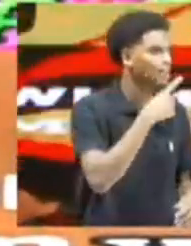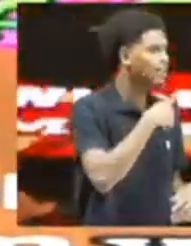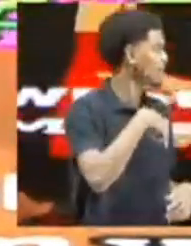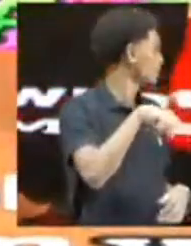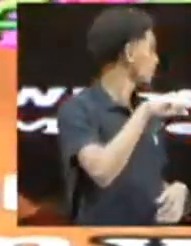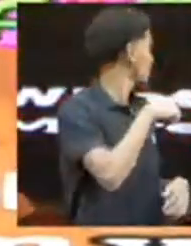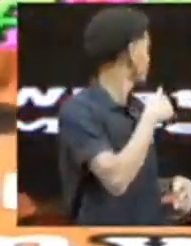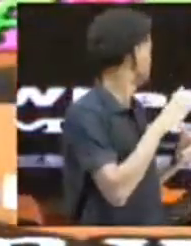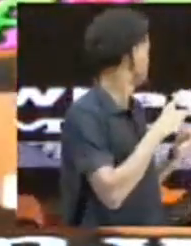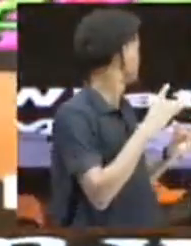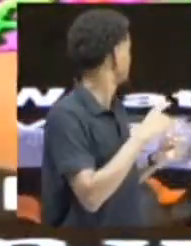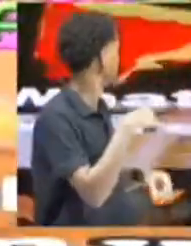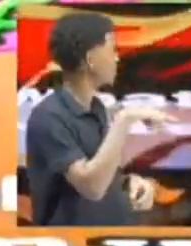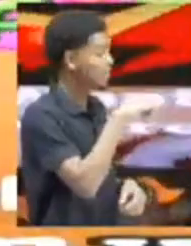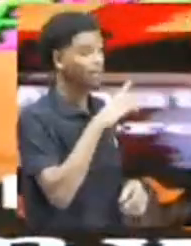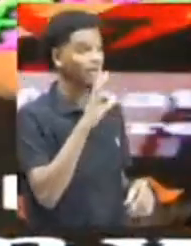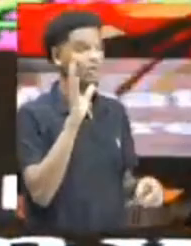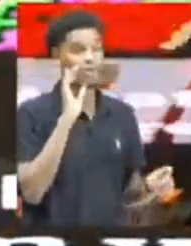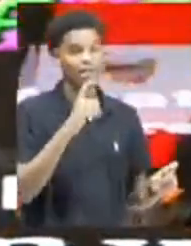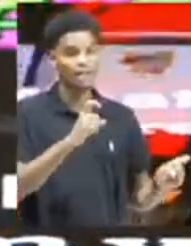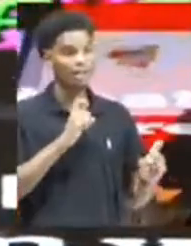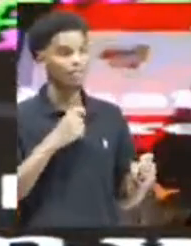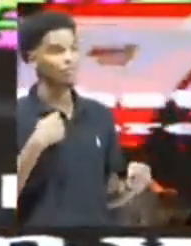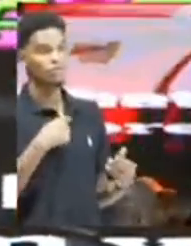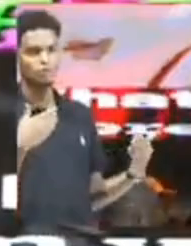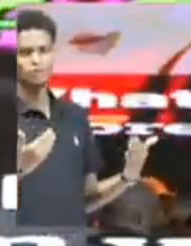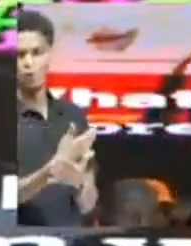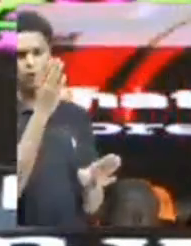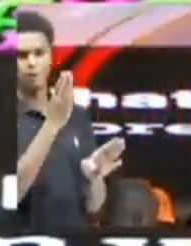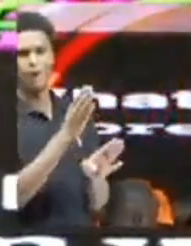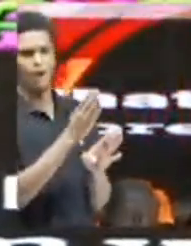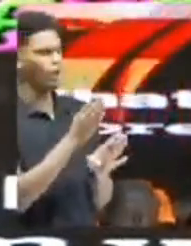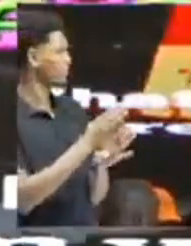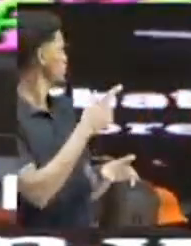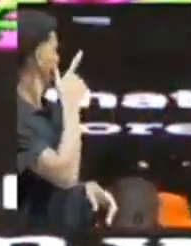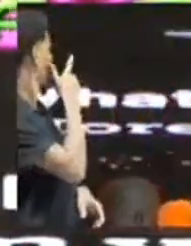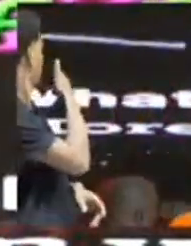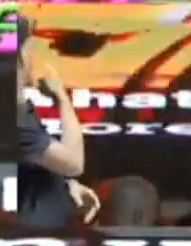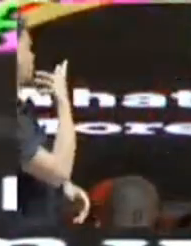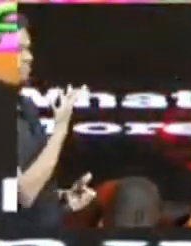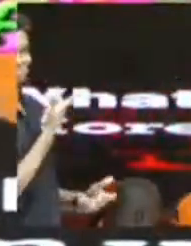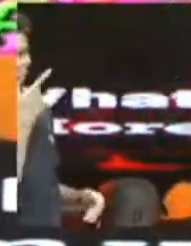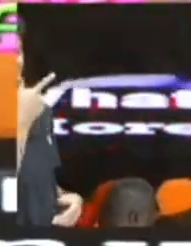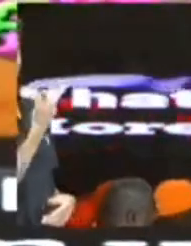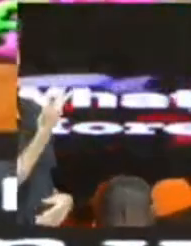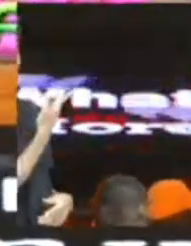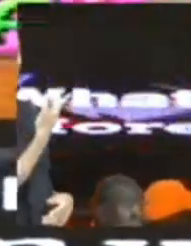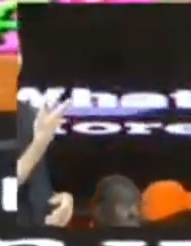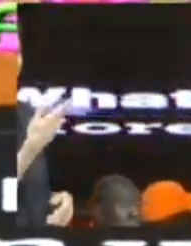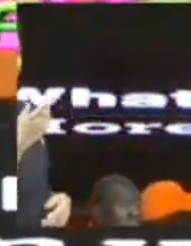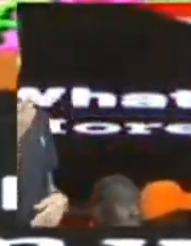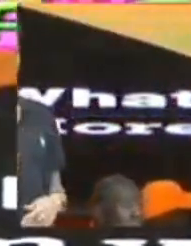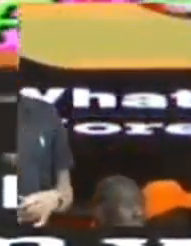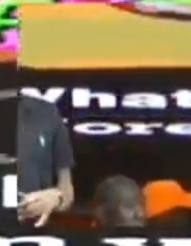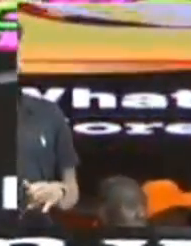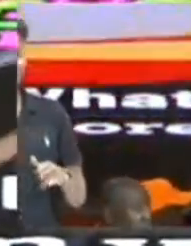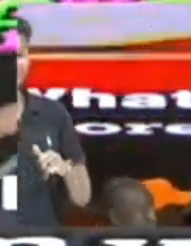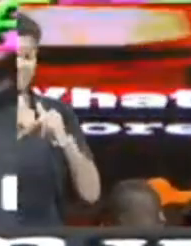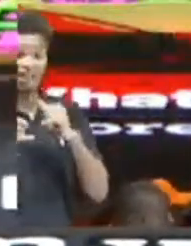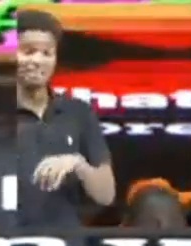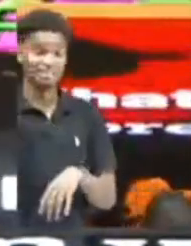new buses. Look at this. Last night in the debate, the brethren